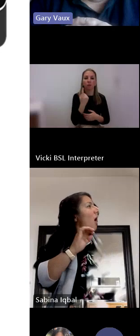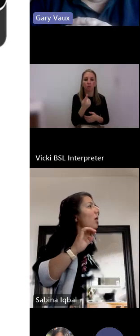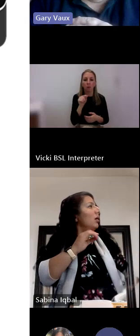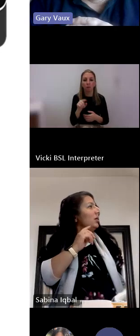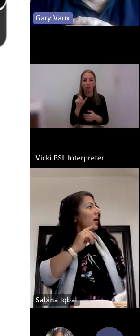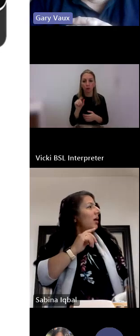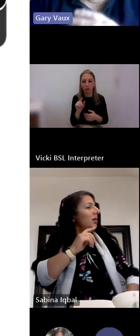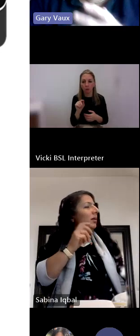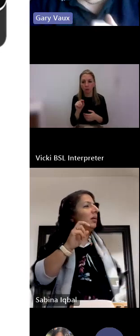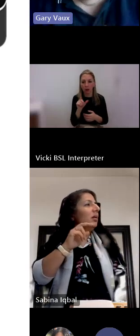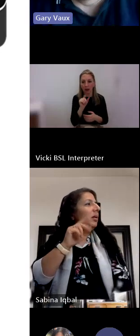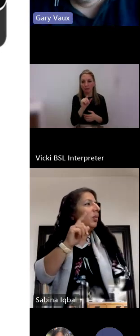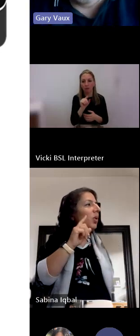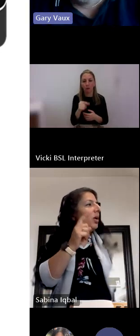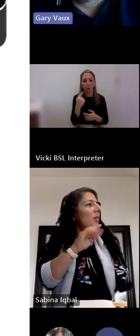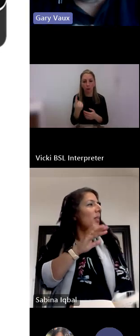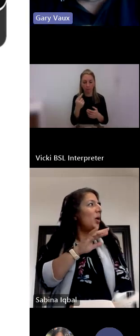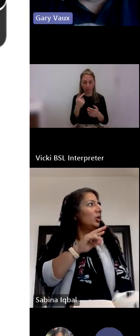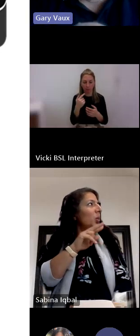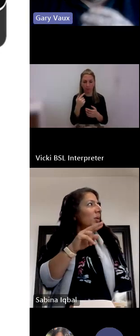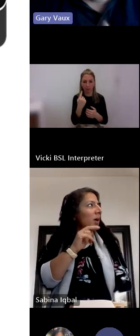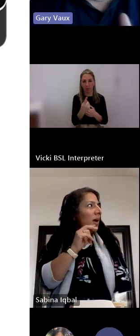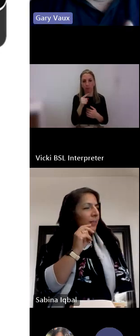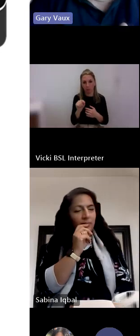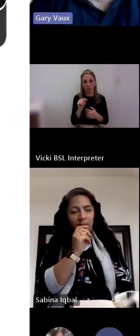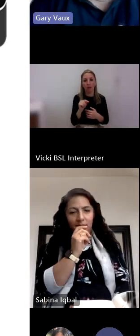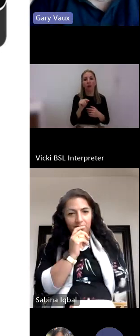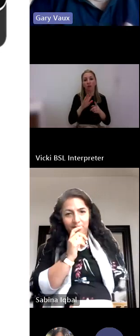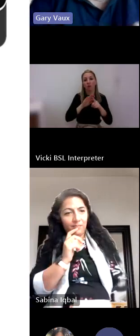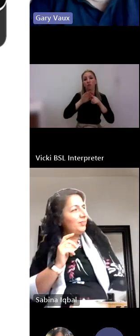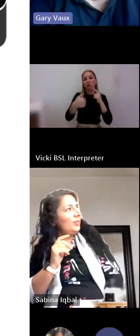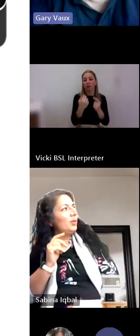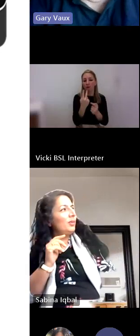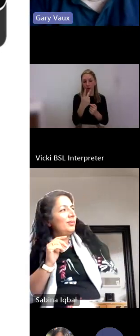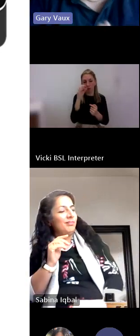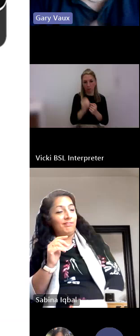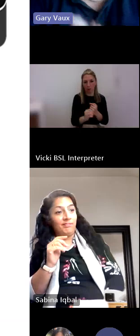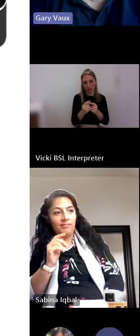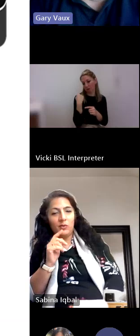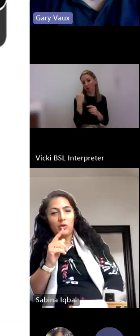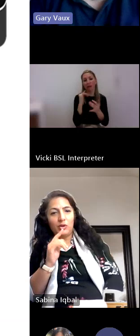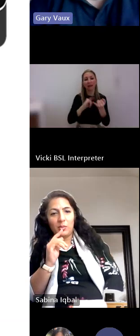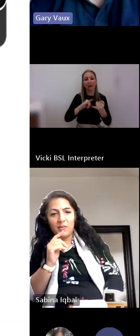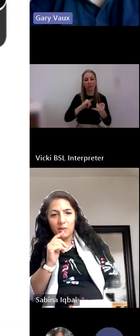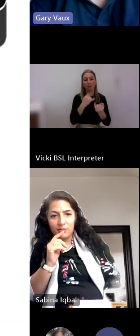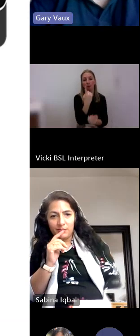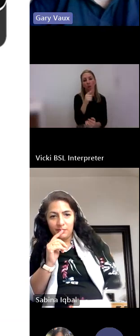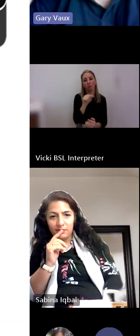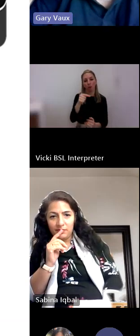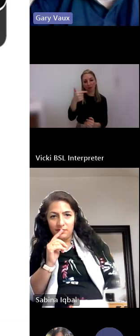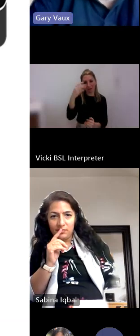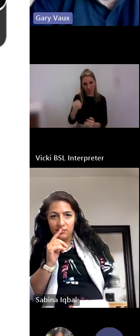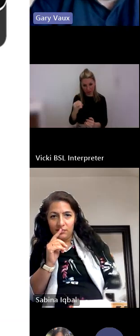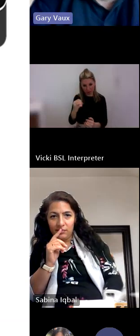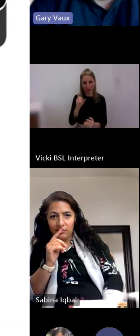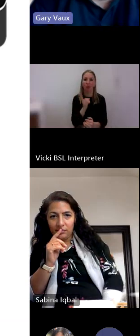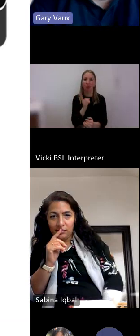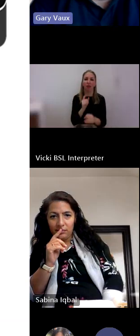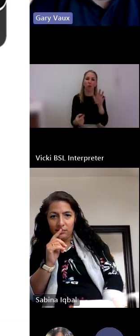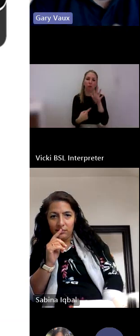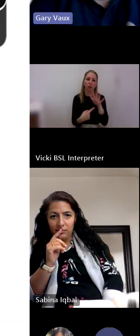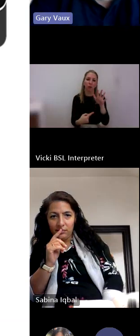to just over 2%. In September, it was 1.7%, and that's significant because it's the September